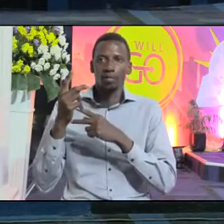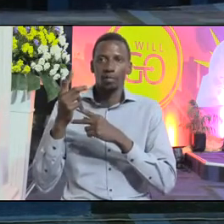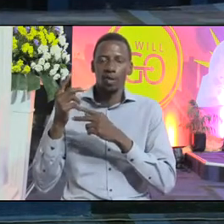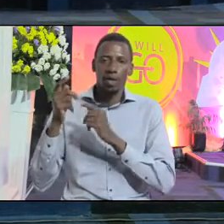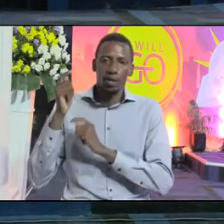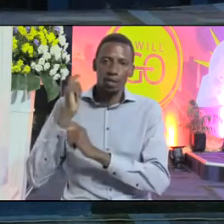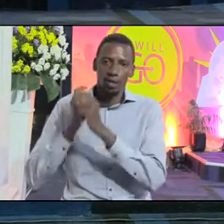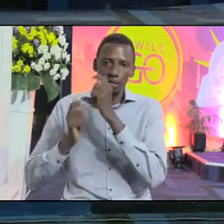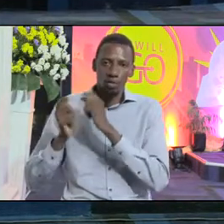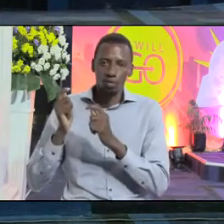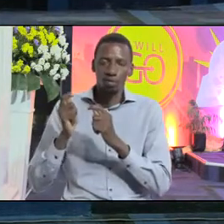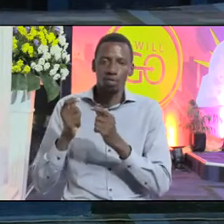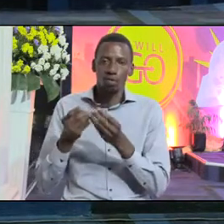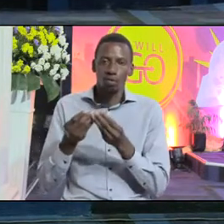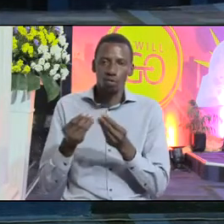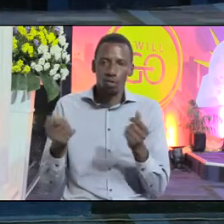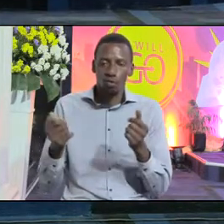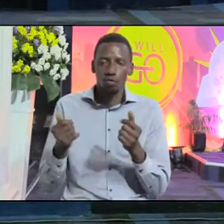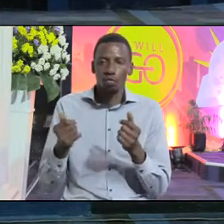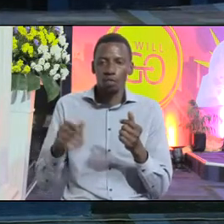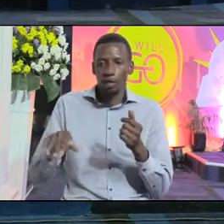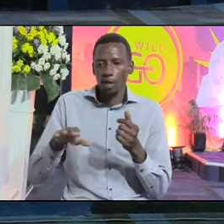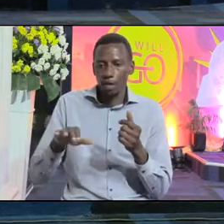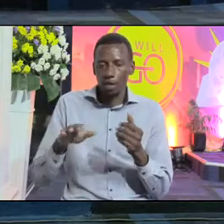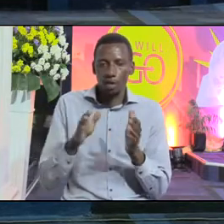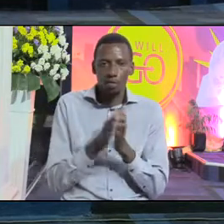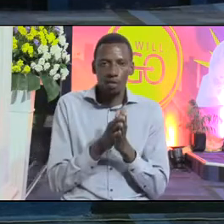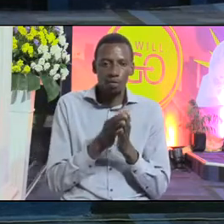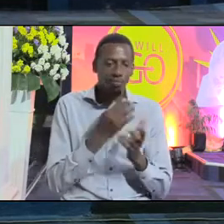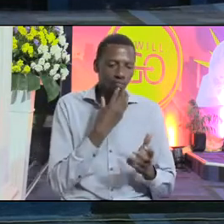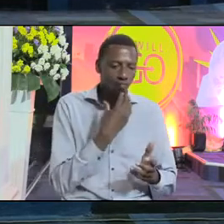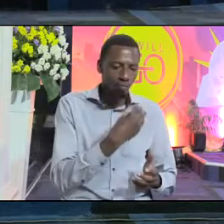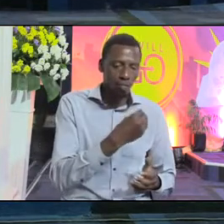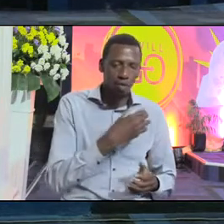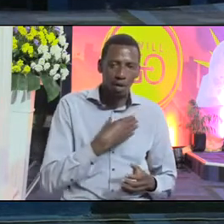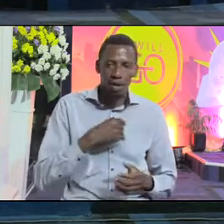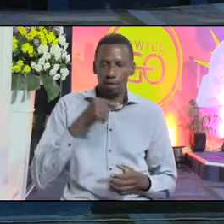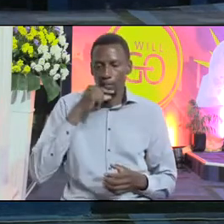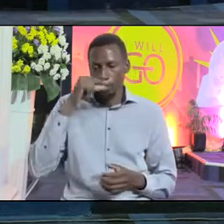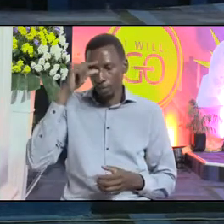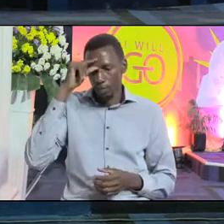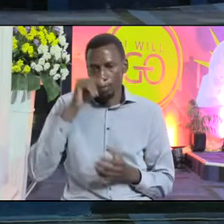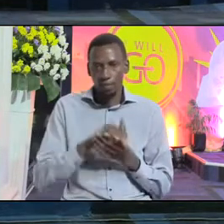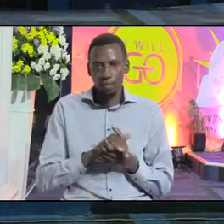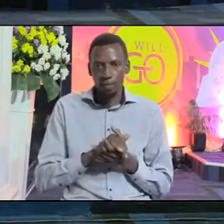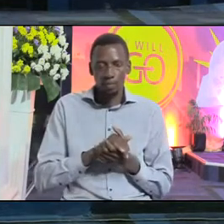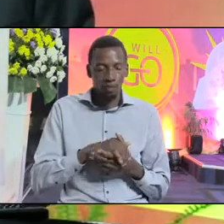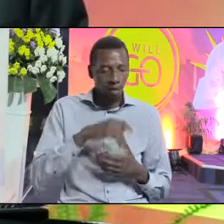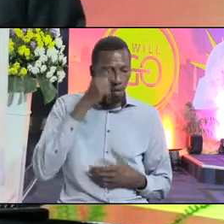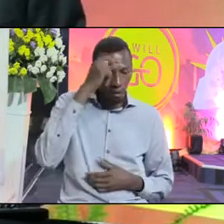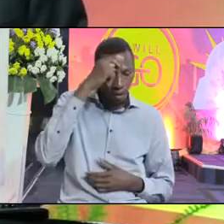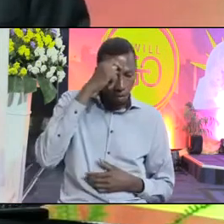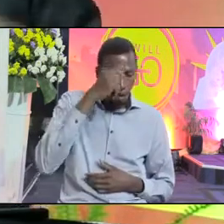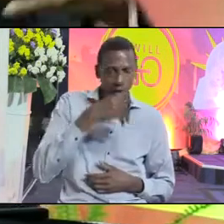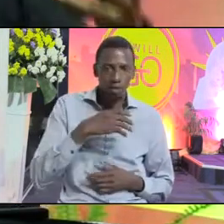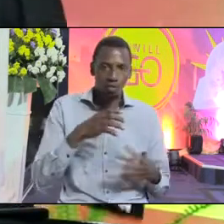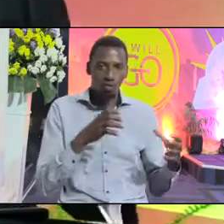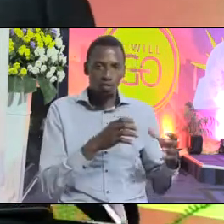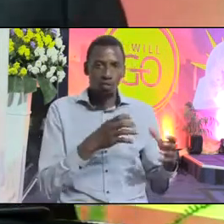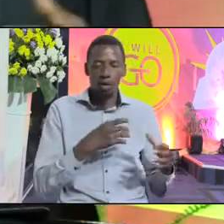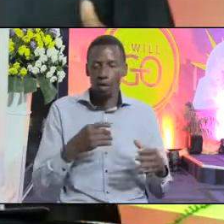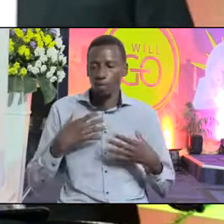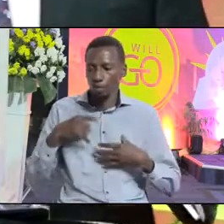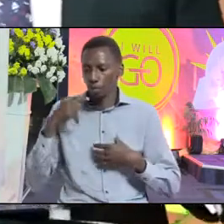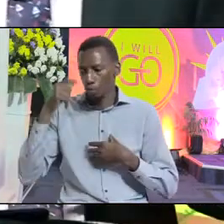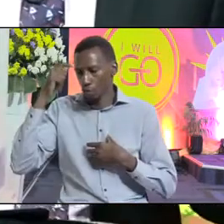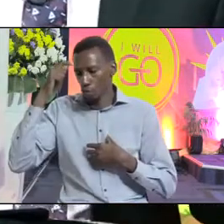as with Jews and Greeks, the wise and the unwise. Paul